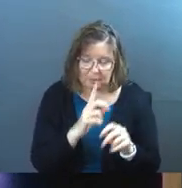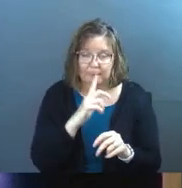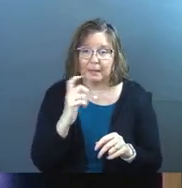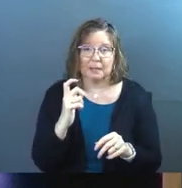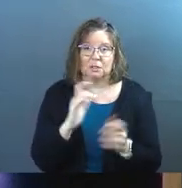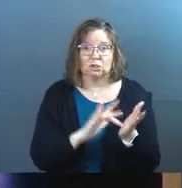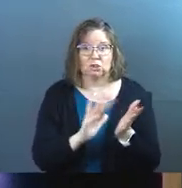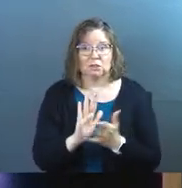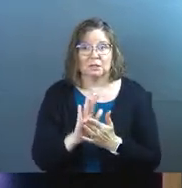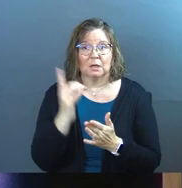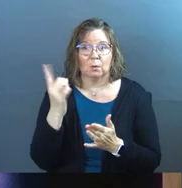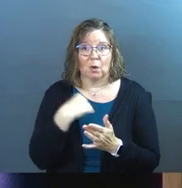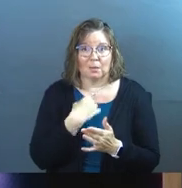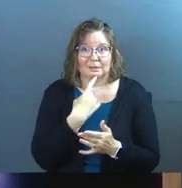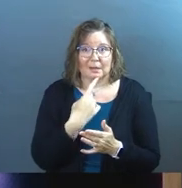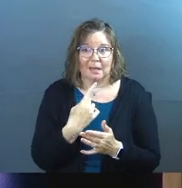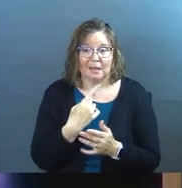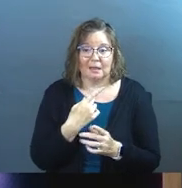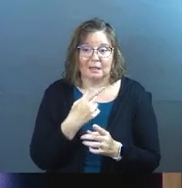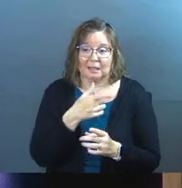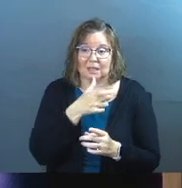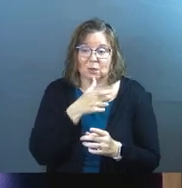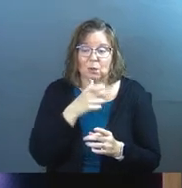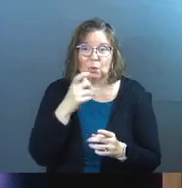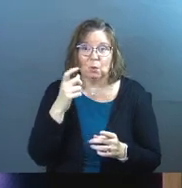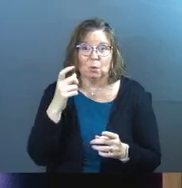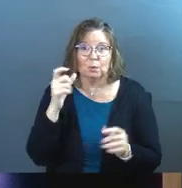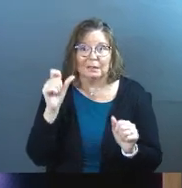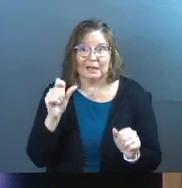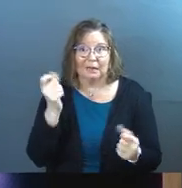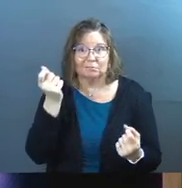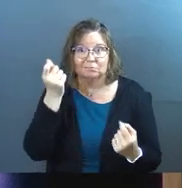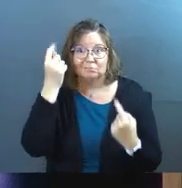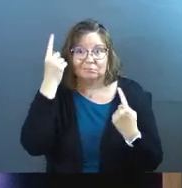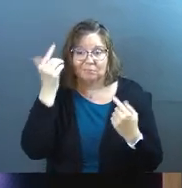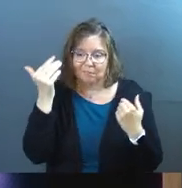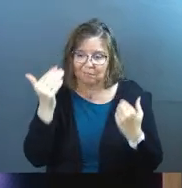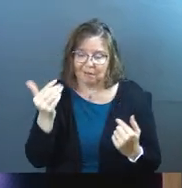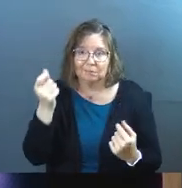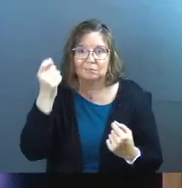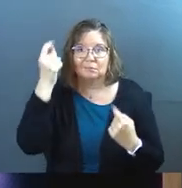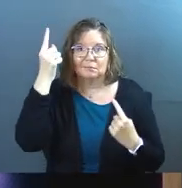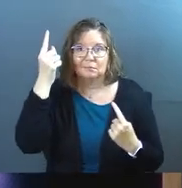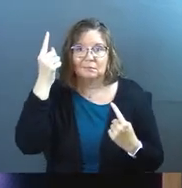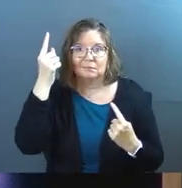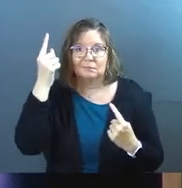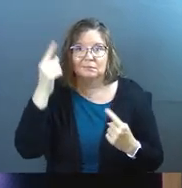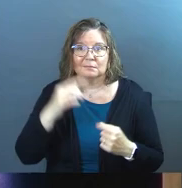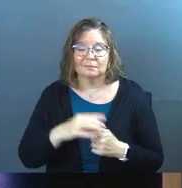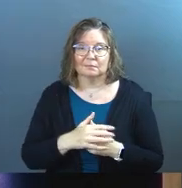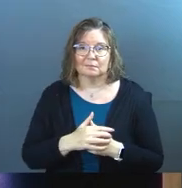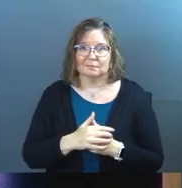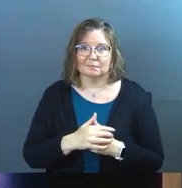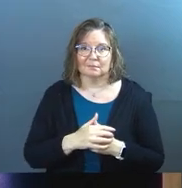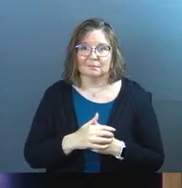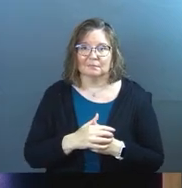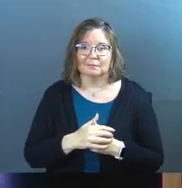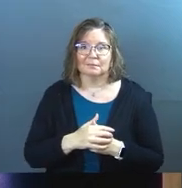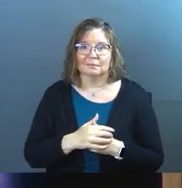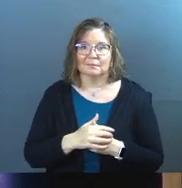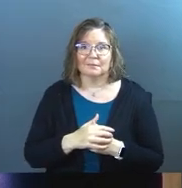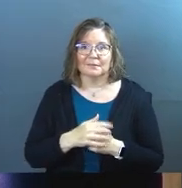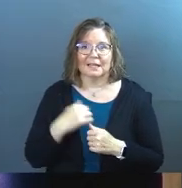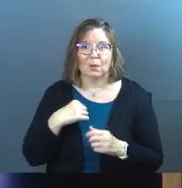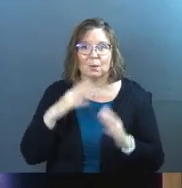because Jesus would always say, he who has ears to hear, let him hear. It was a